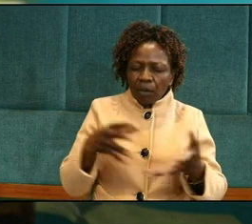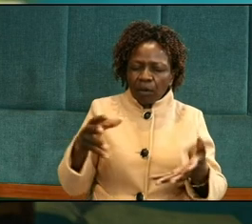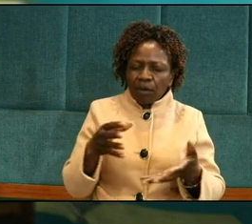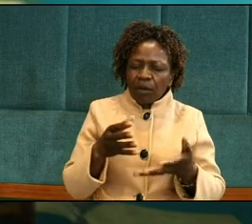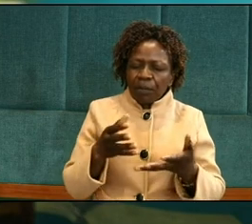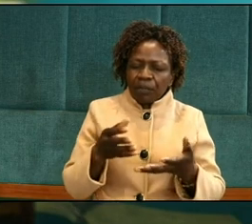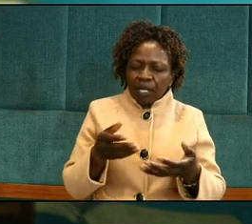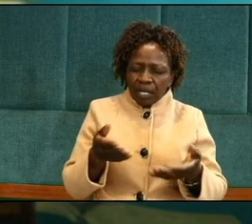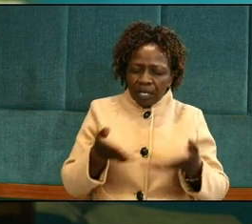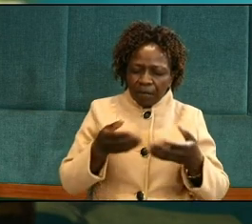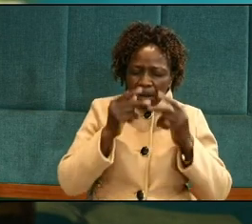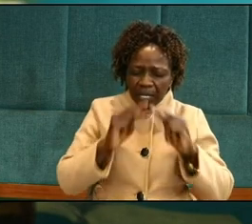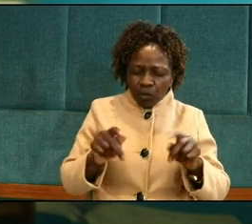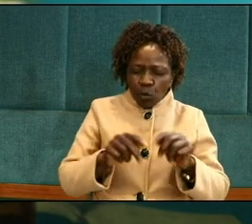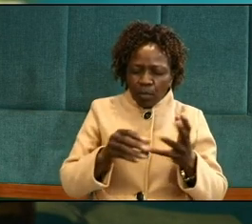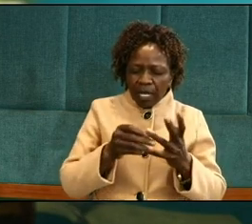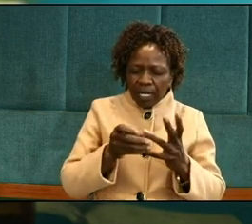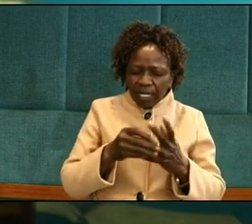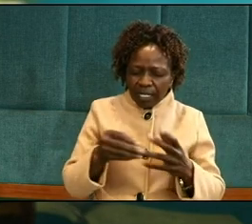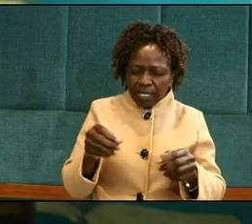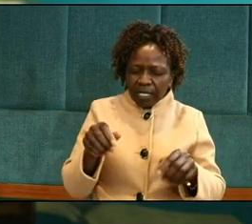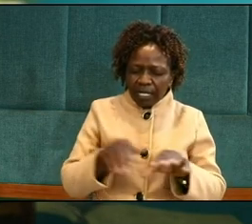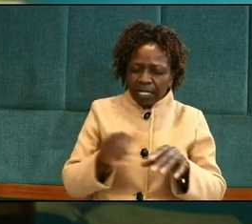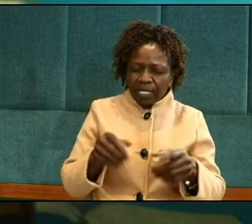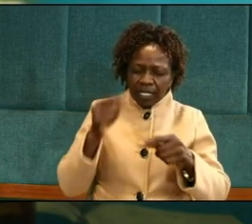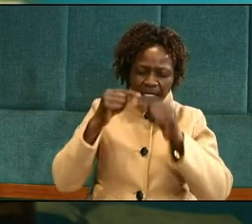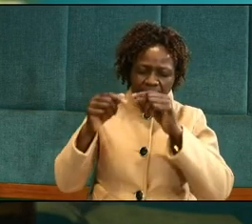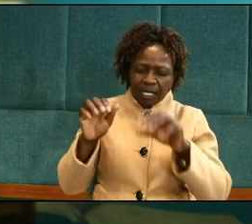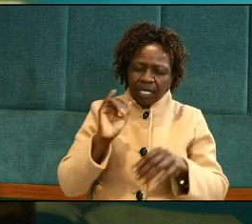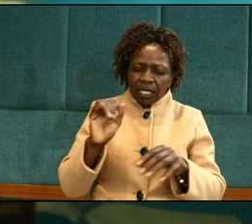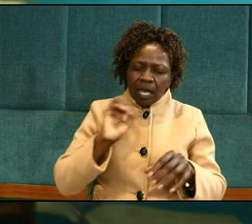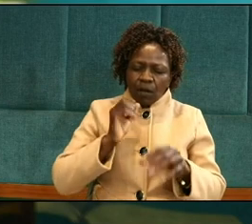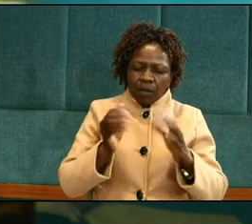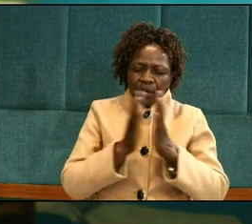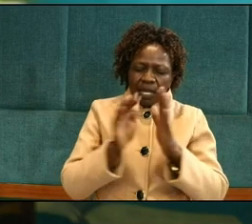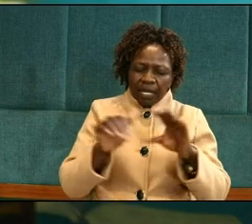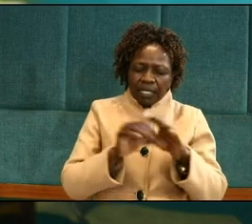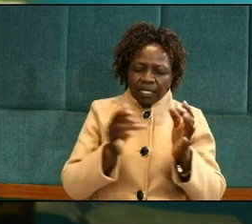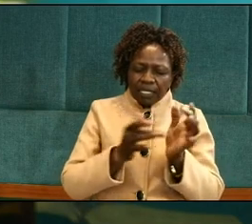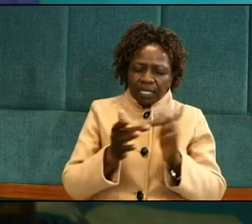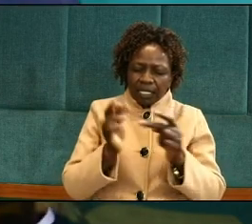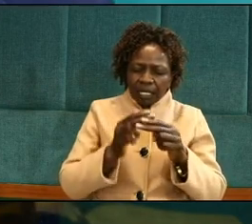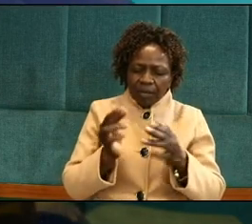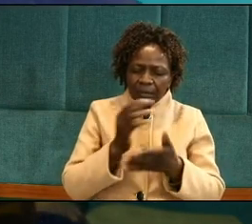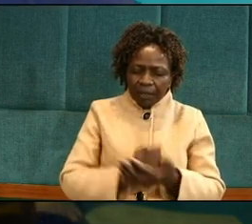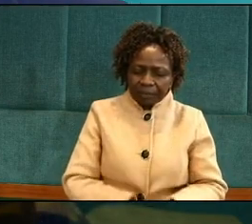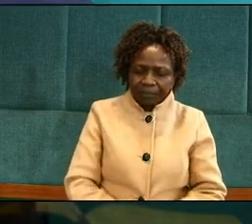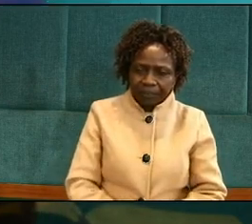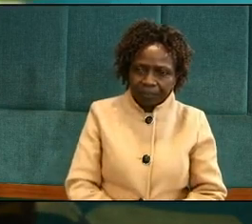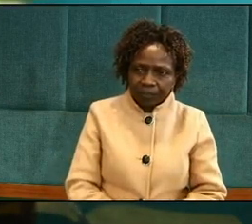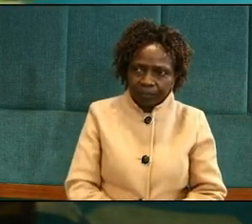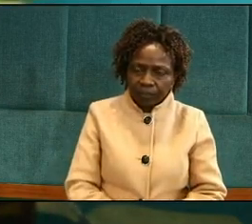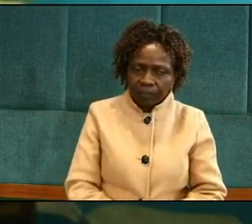peace to marriages in this generation. It is our prayer. In Jesus' name, amen. And